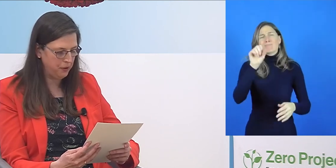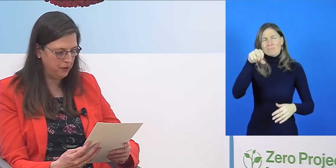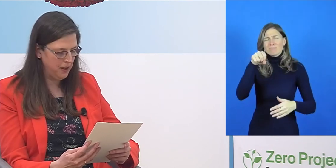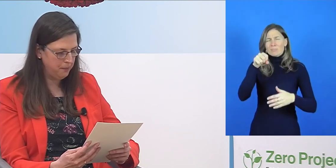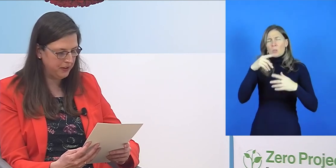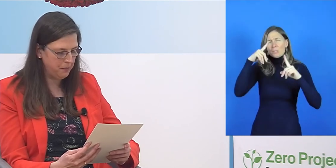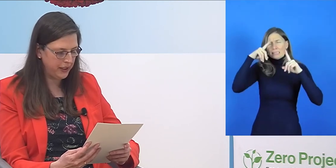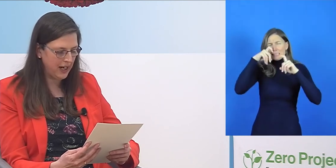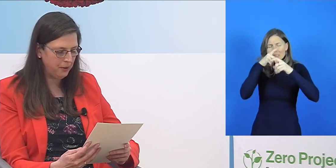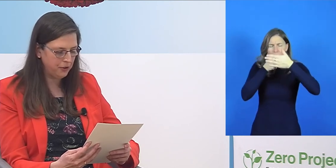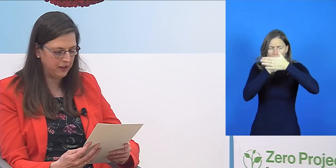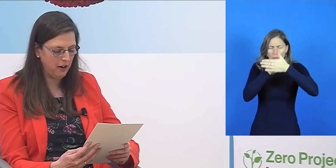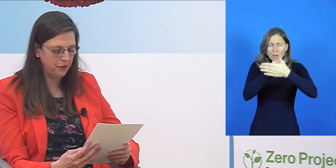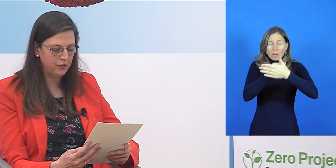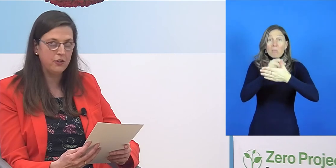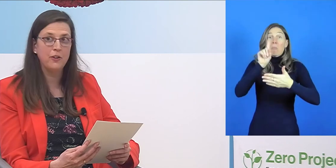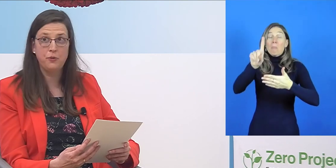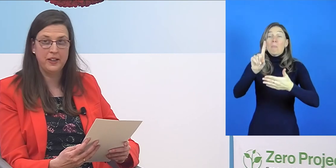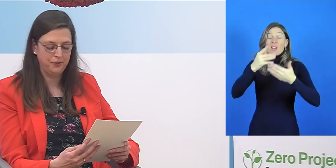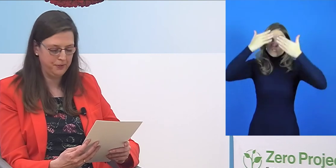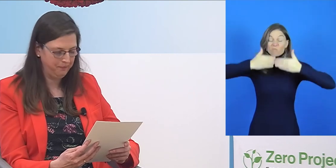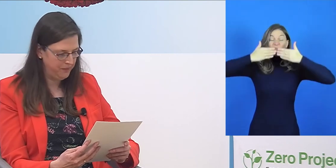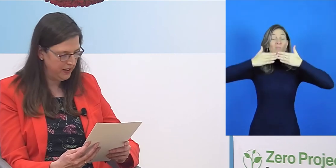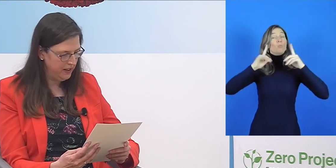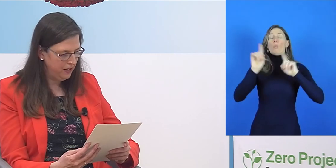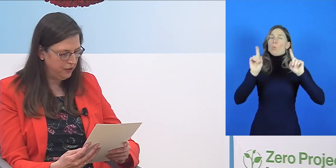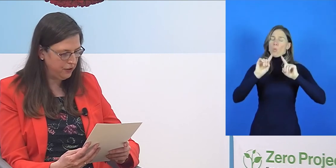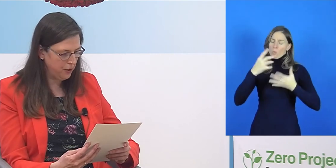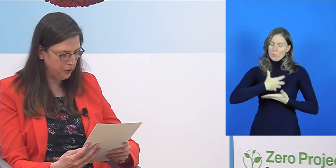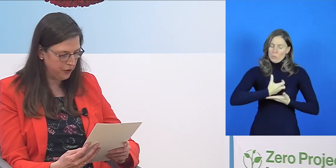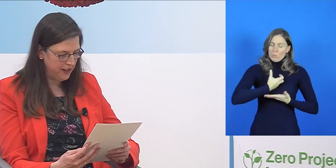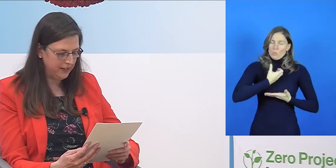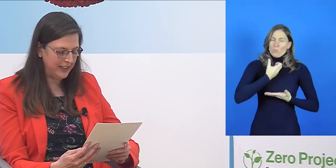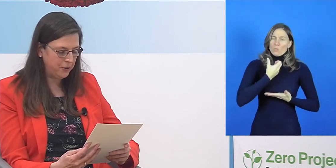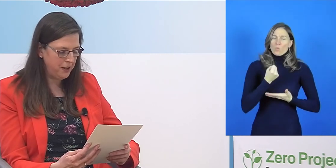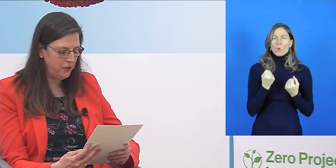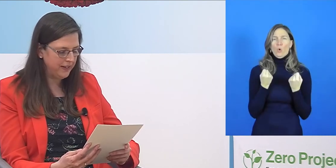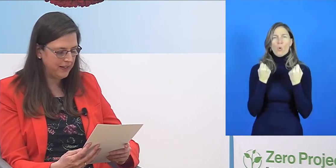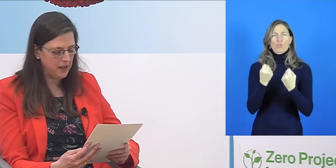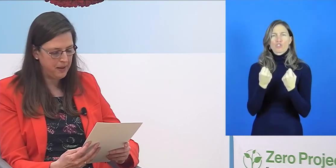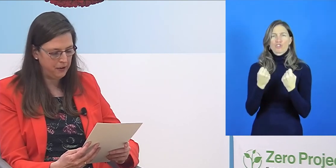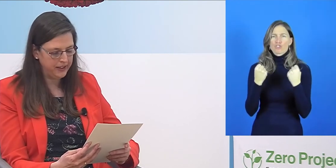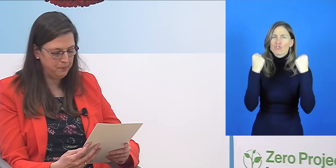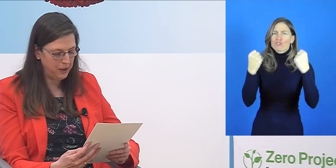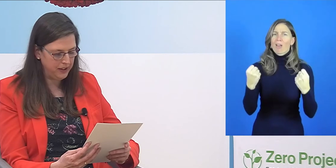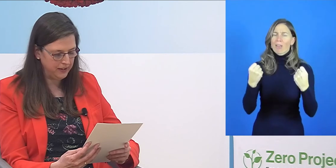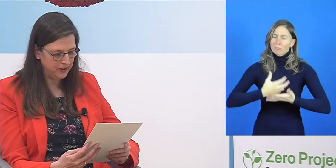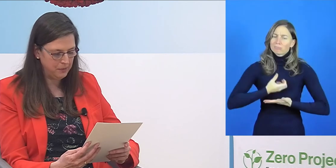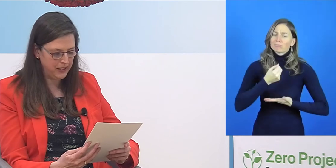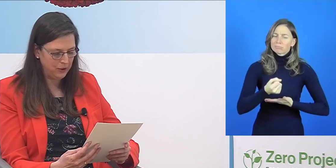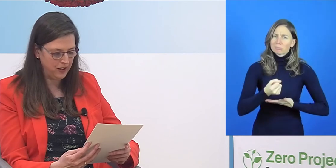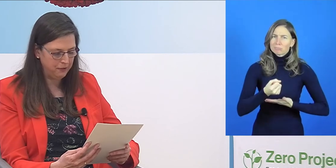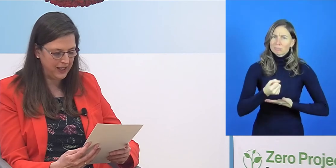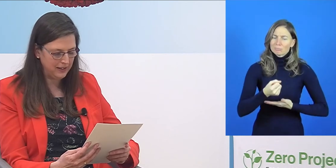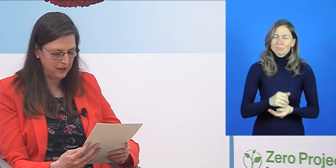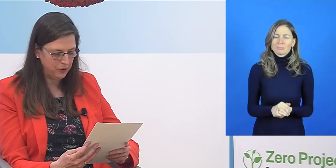stop her, but they bring out her courage and strength. She shows that experiencing a barrier can